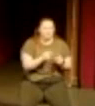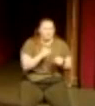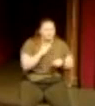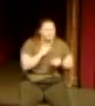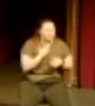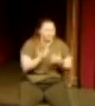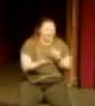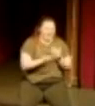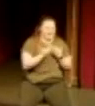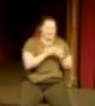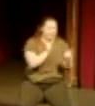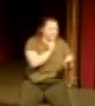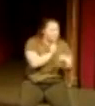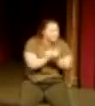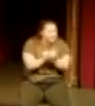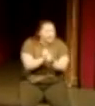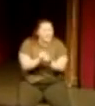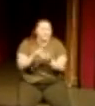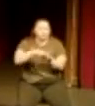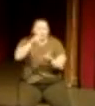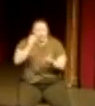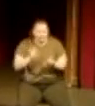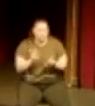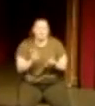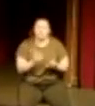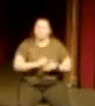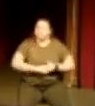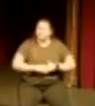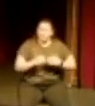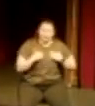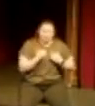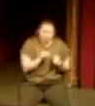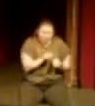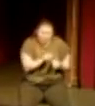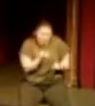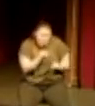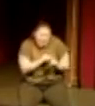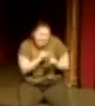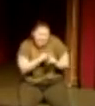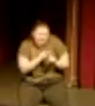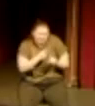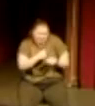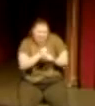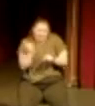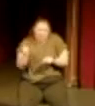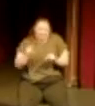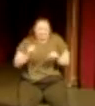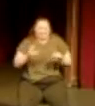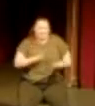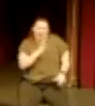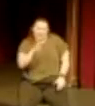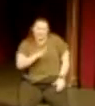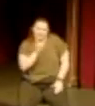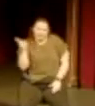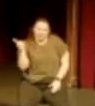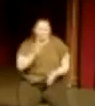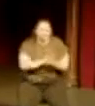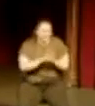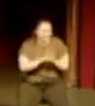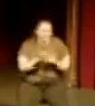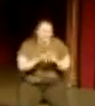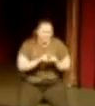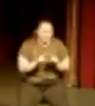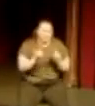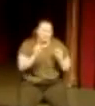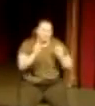students. And give us a couple of months to bougie this up, and it's going to be wonderful, wonderful